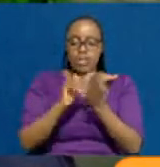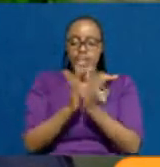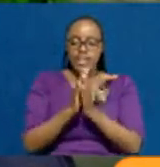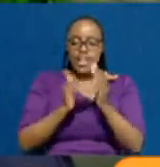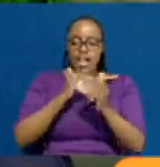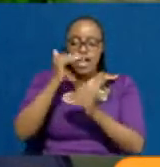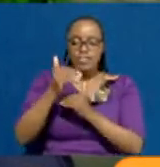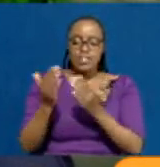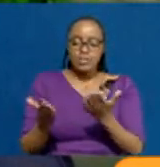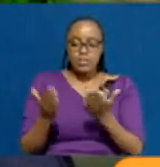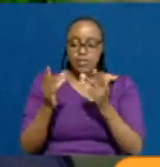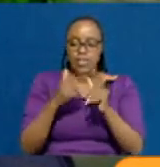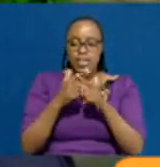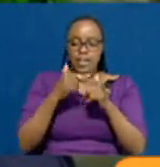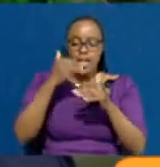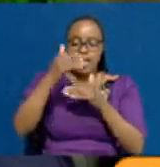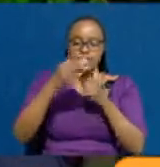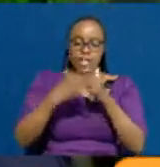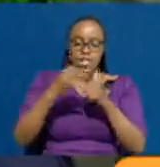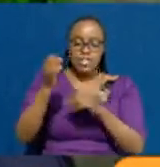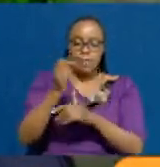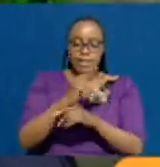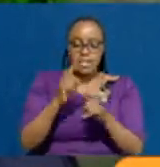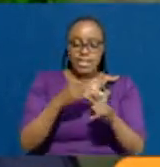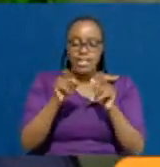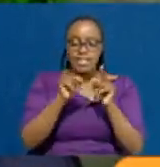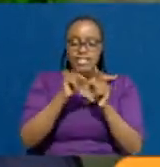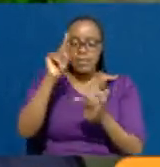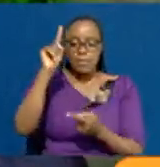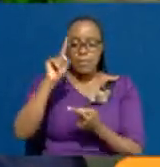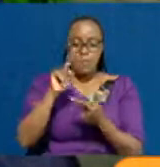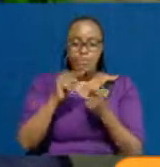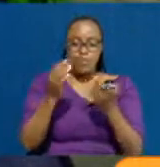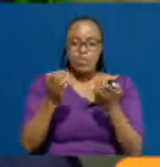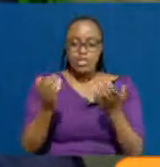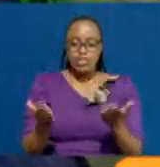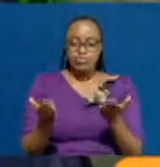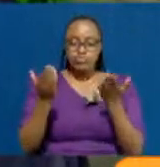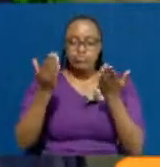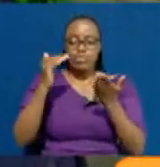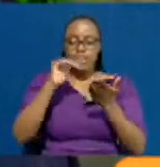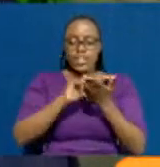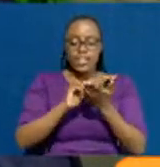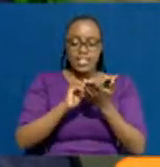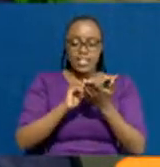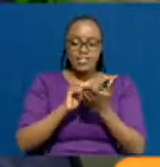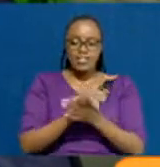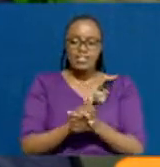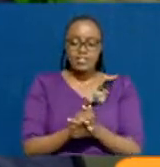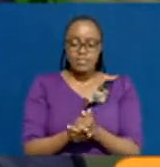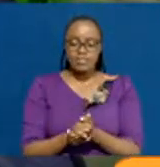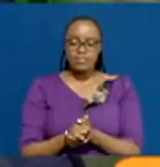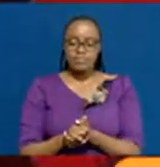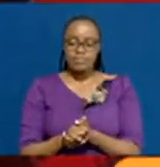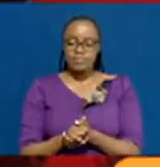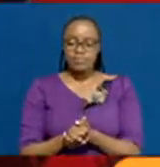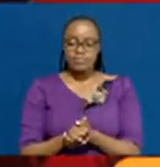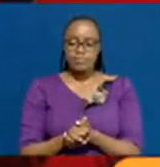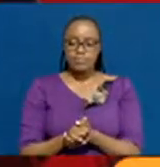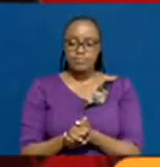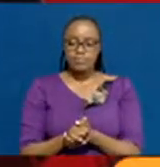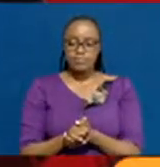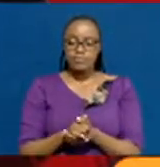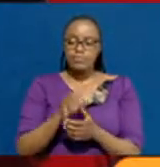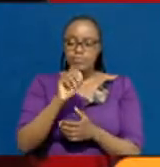after 8 months, it also starts going down. You want to boost it again. So this will be continuous. So the booster shots